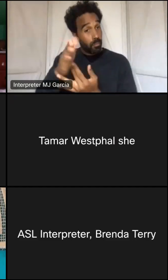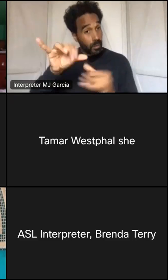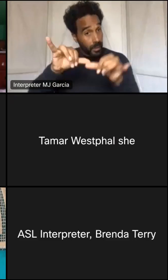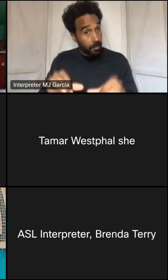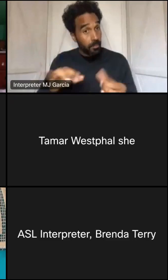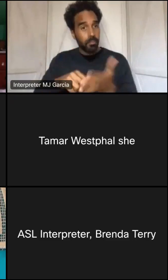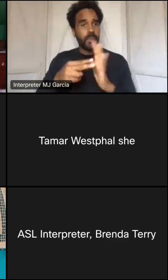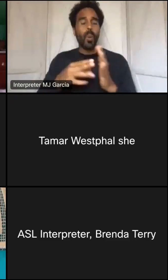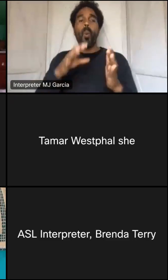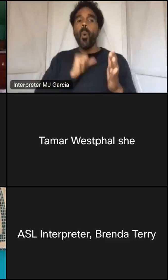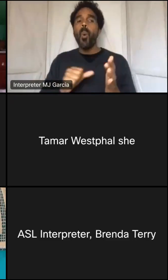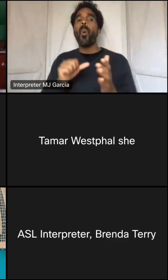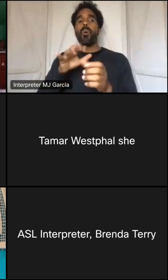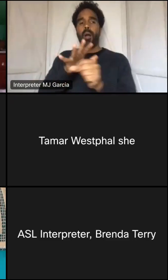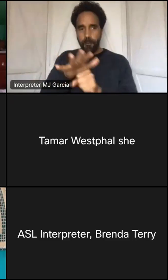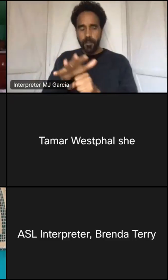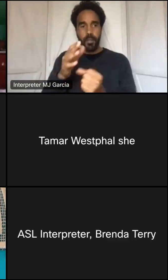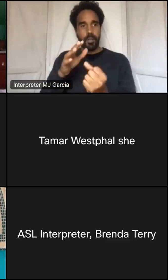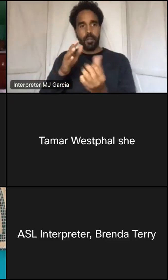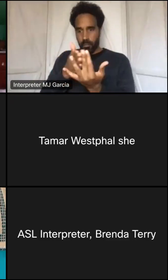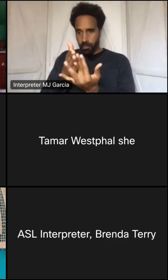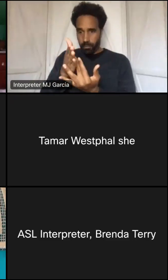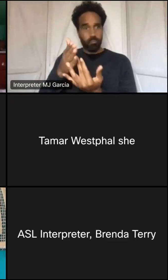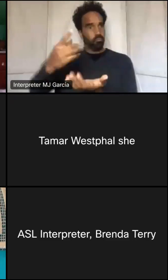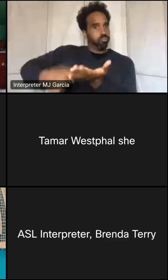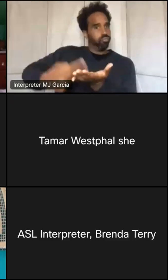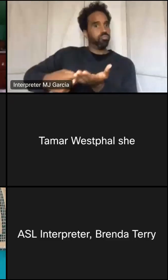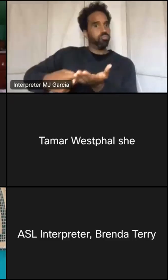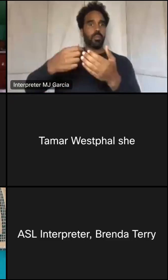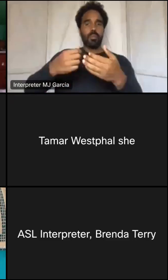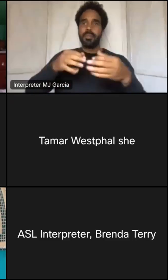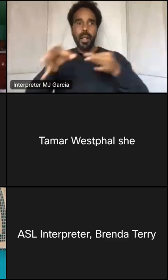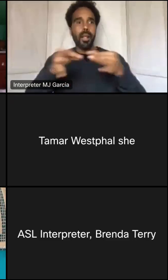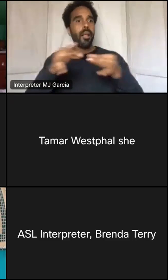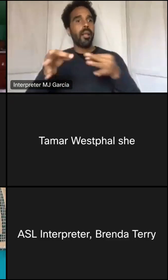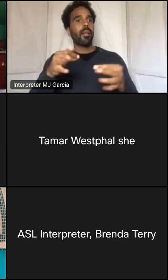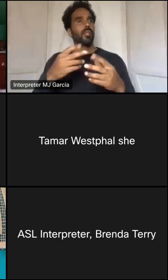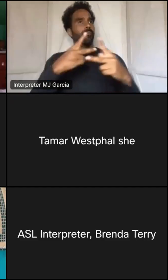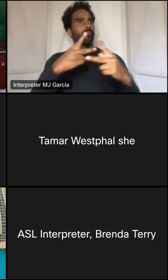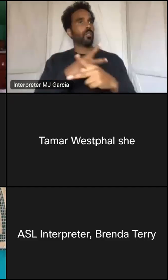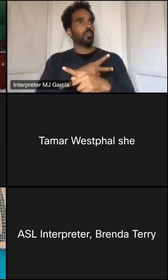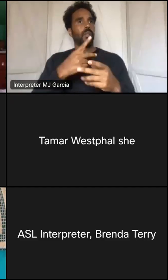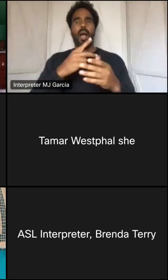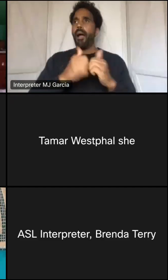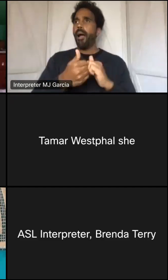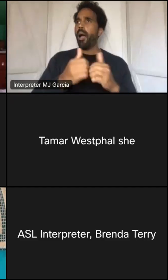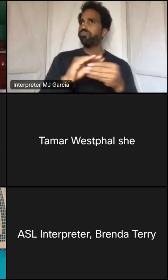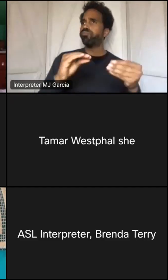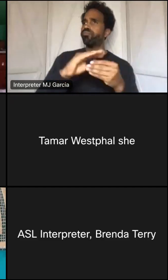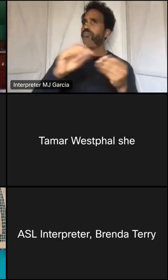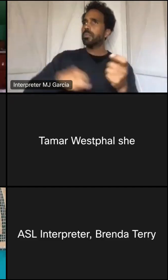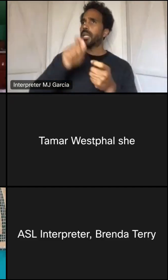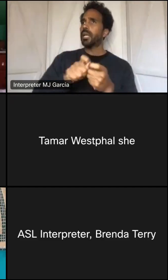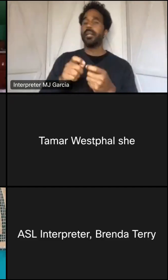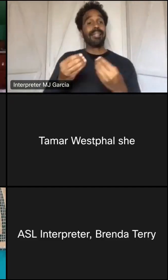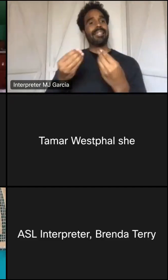they're experiencing. They're old enough to figure out language. And I know as an advocate, I feel as though it's my job to provide